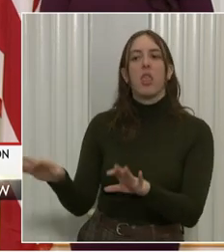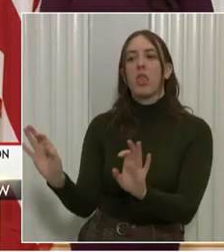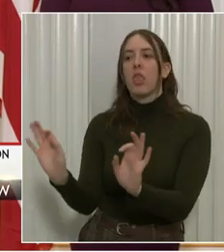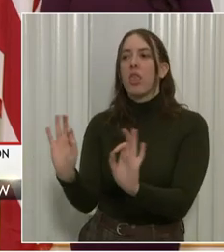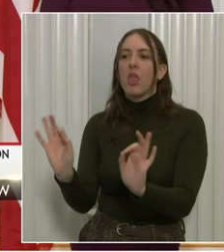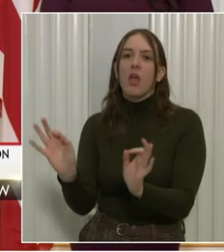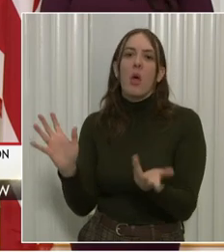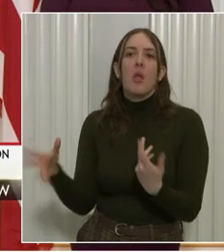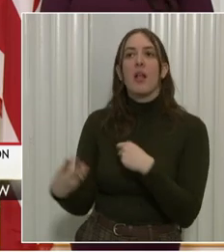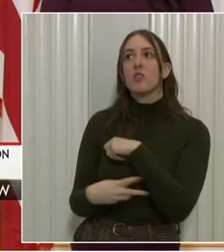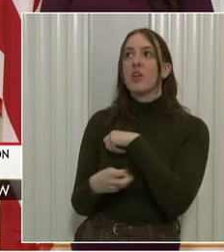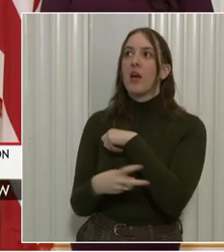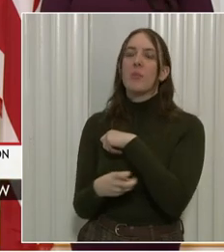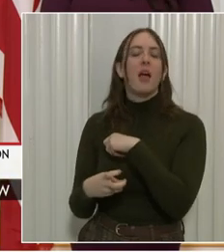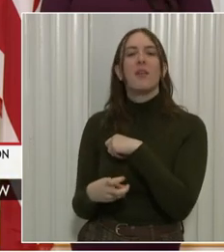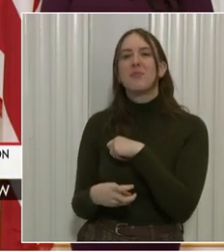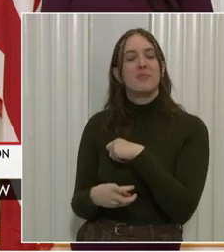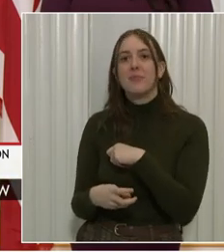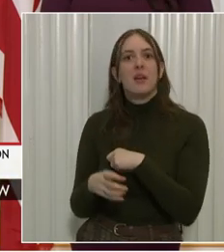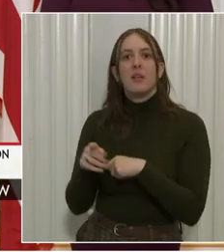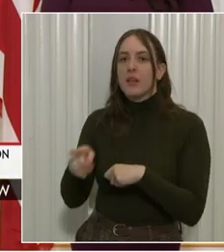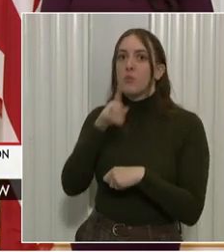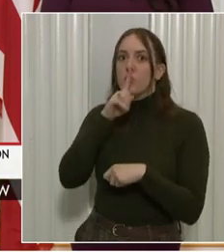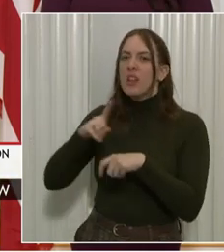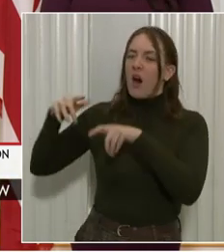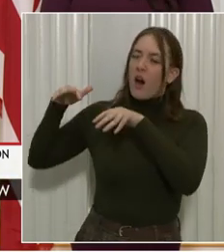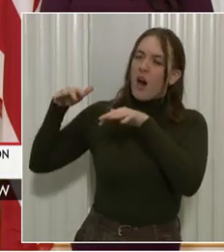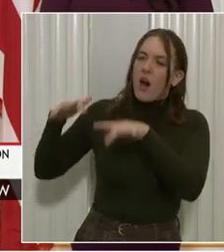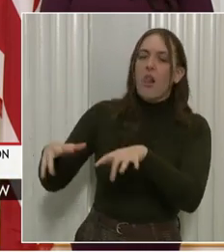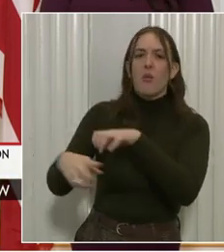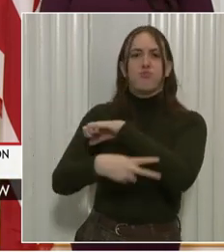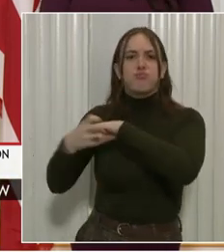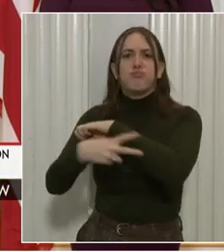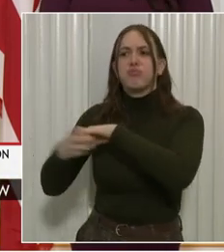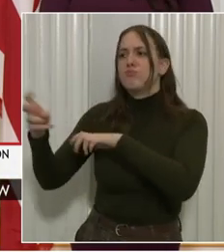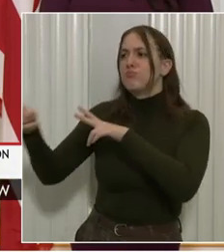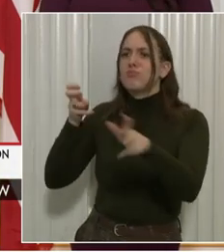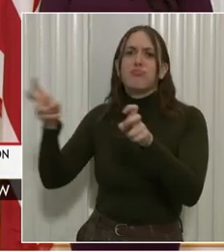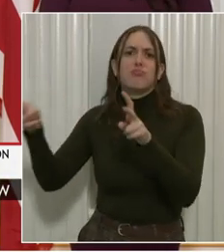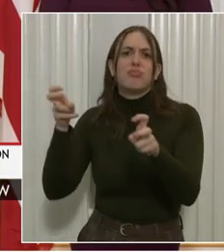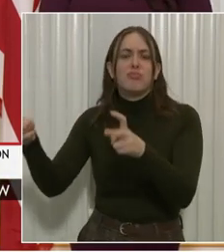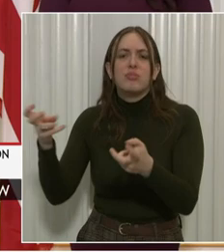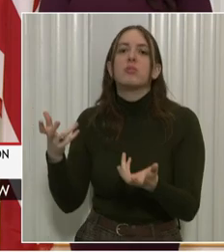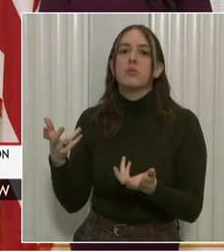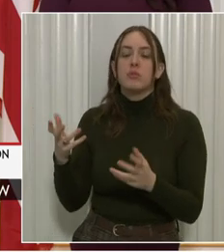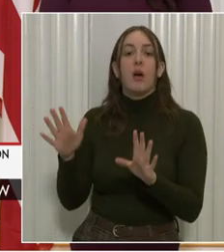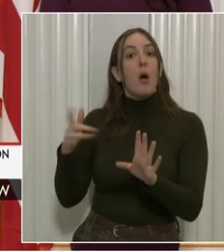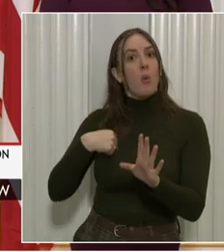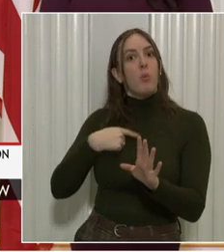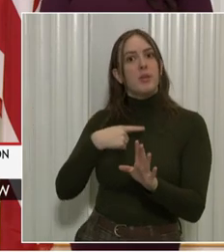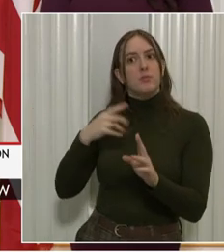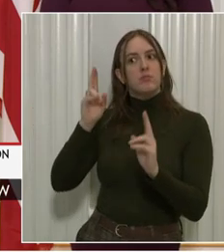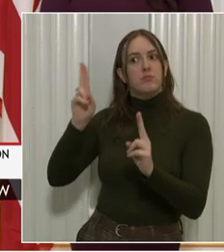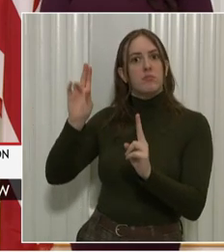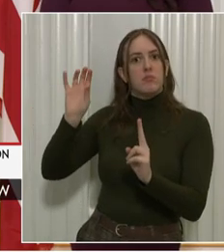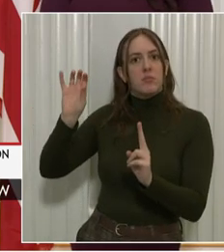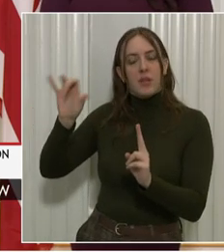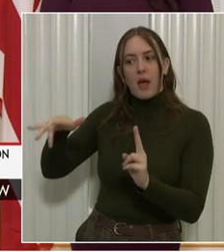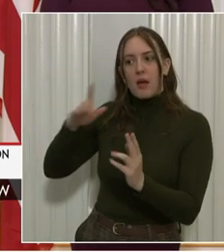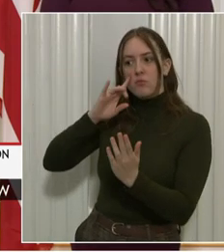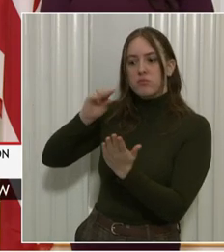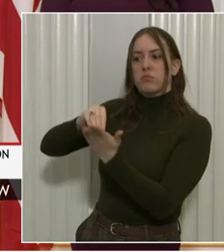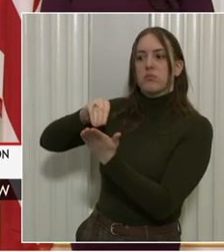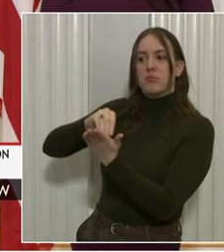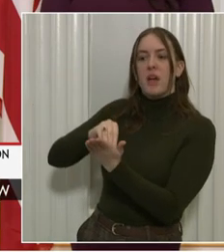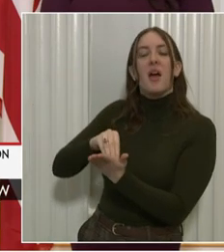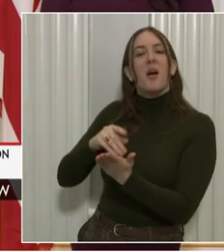just shoplifting a thing or two, because it's having a real impact on the ability for people to get the goods and services that they